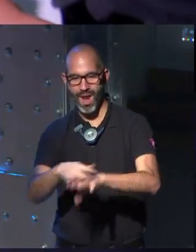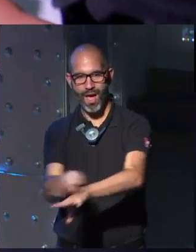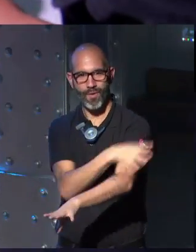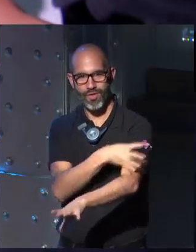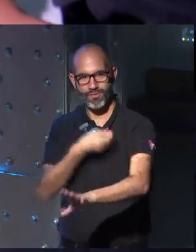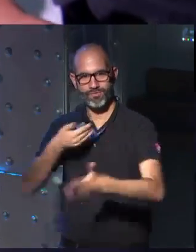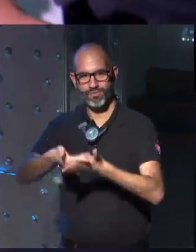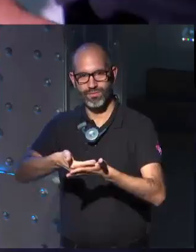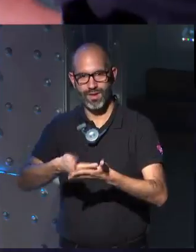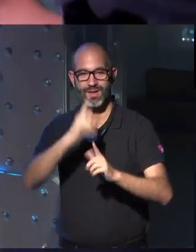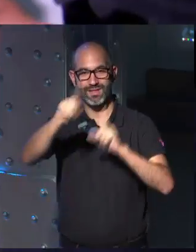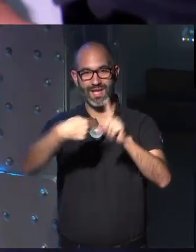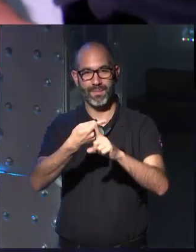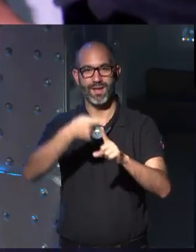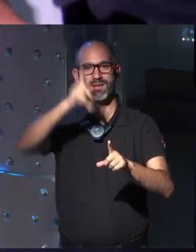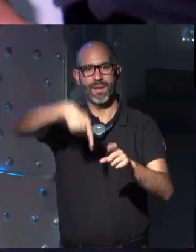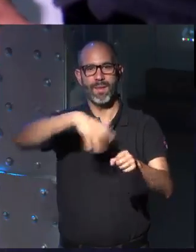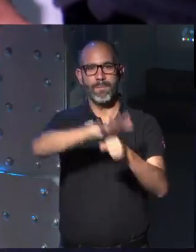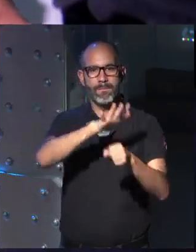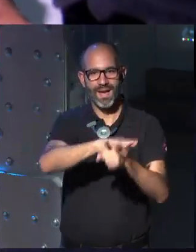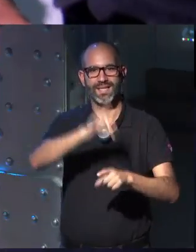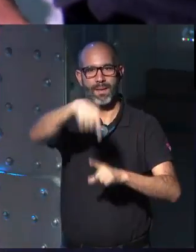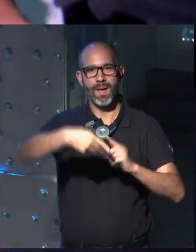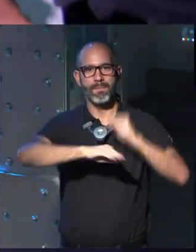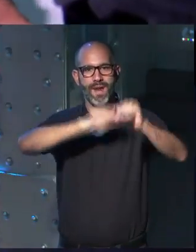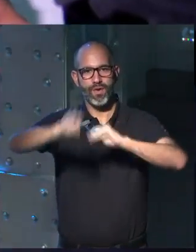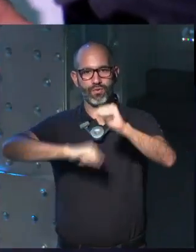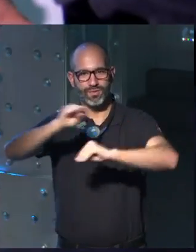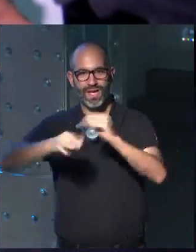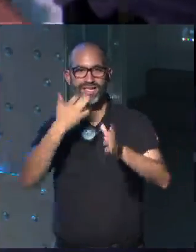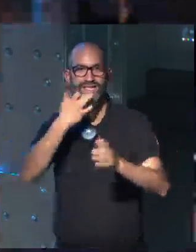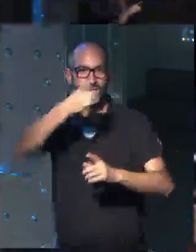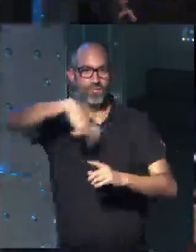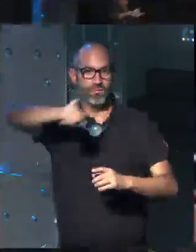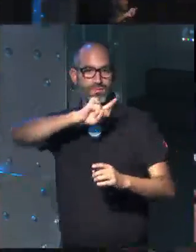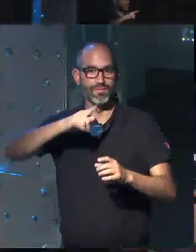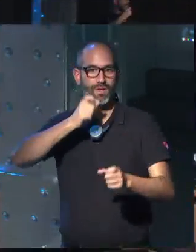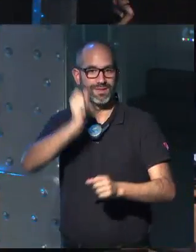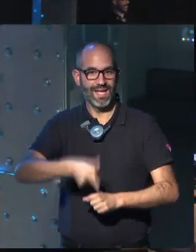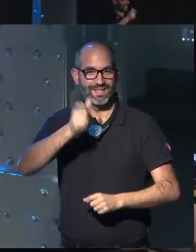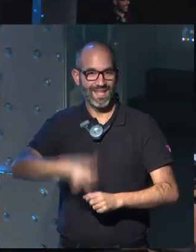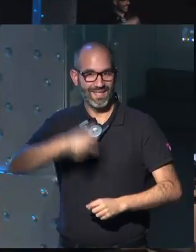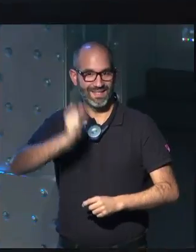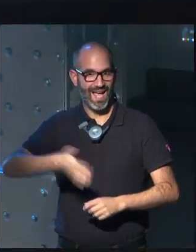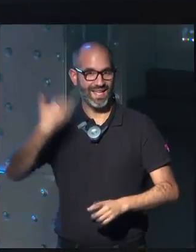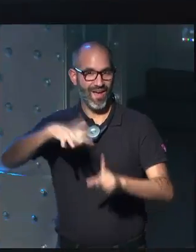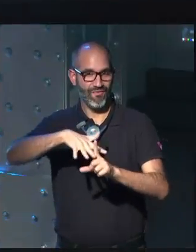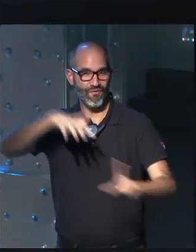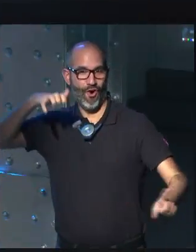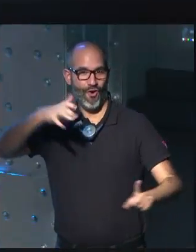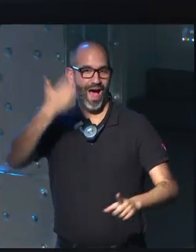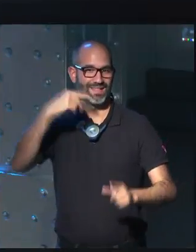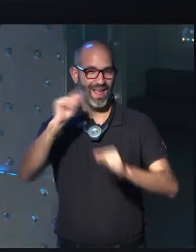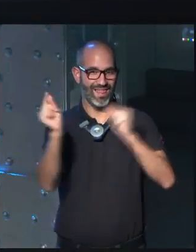recording and embodying emotions. And apart from his drawings, Tuesdays are always filled with questions. And those of you